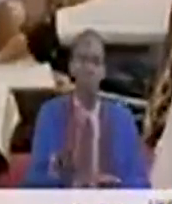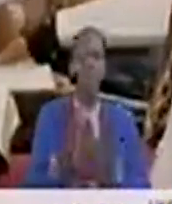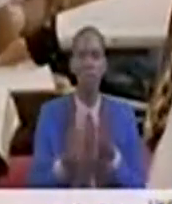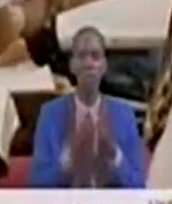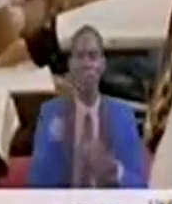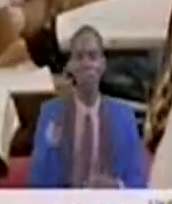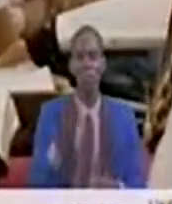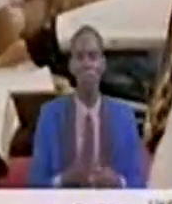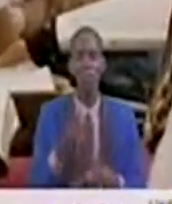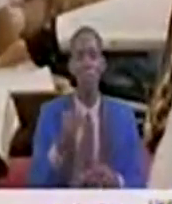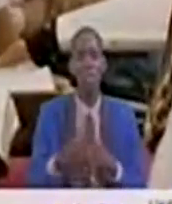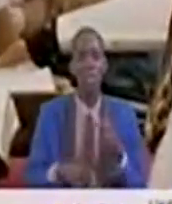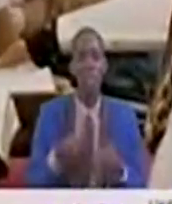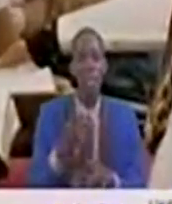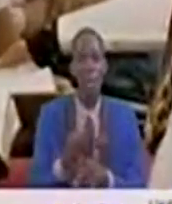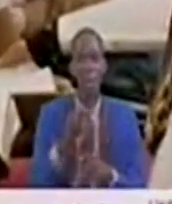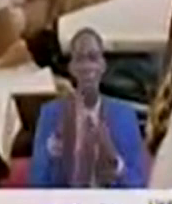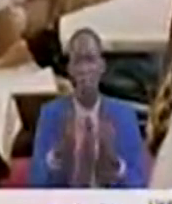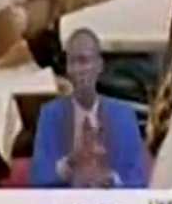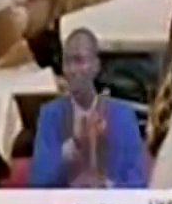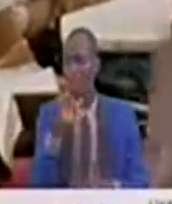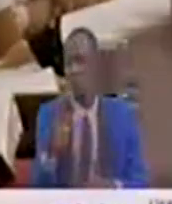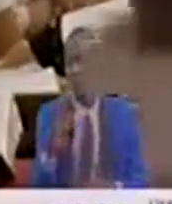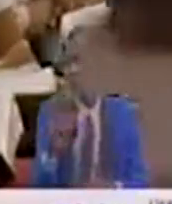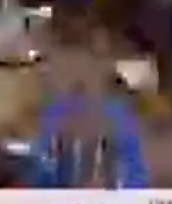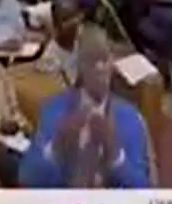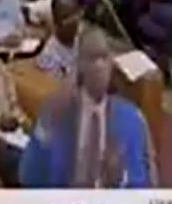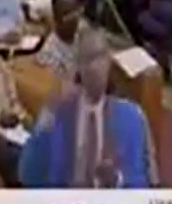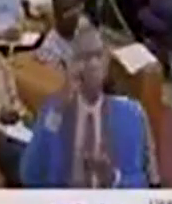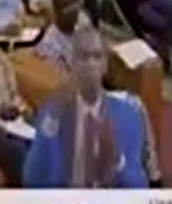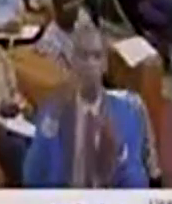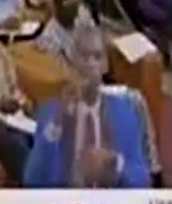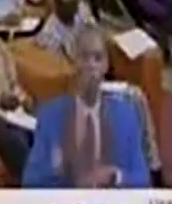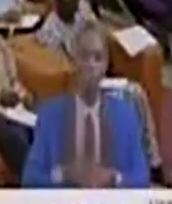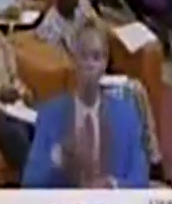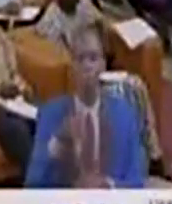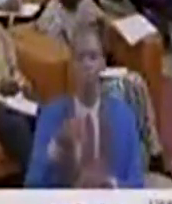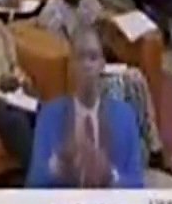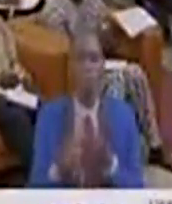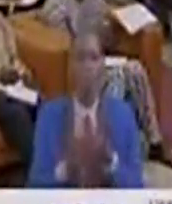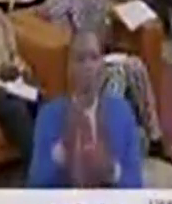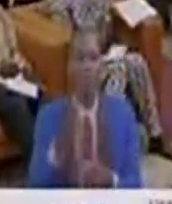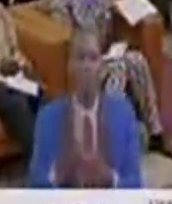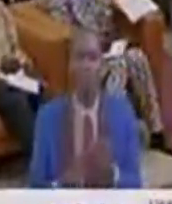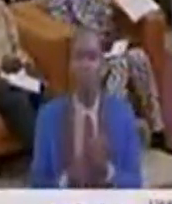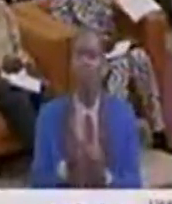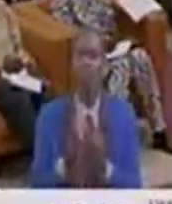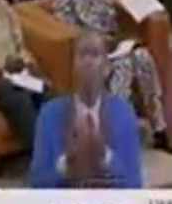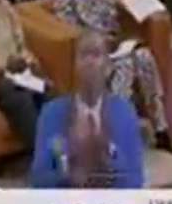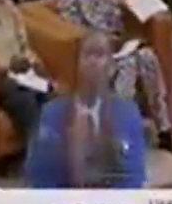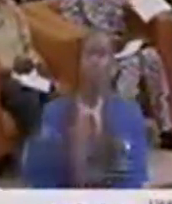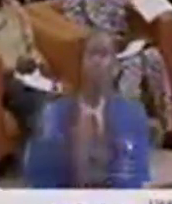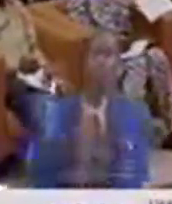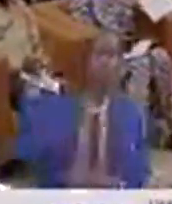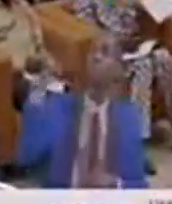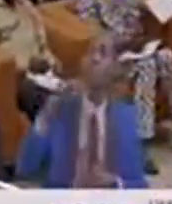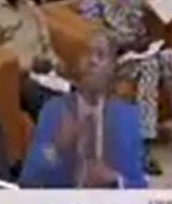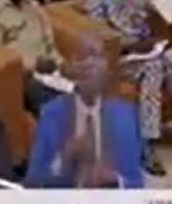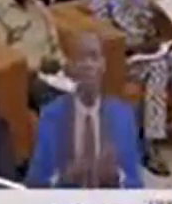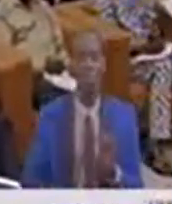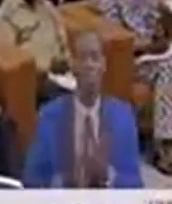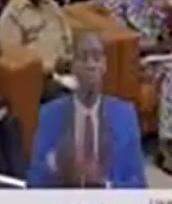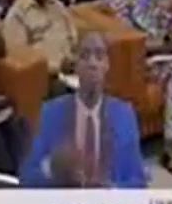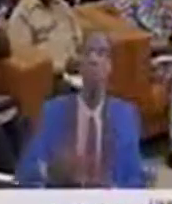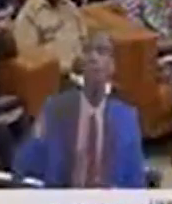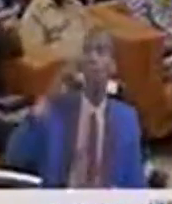kind of power you have never known will come upon you tonight in Jesus' name. Greater grace and higher grace and